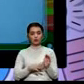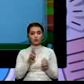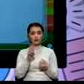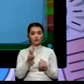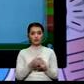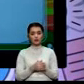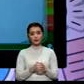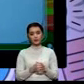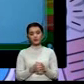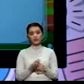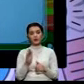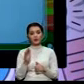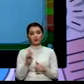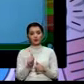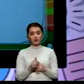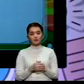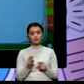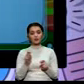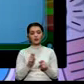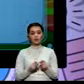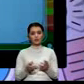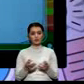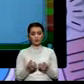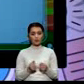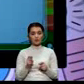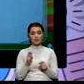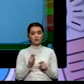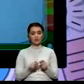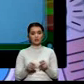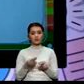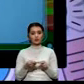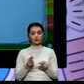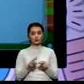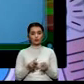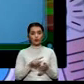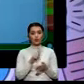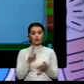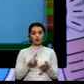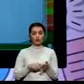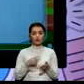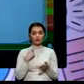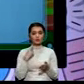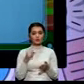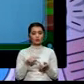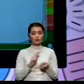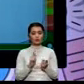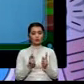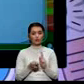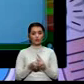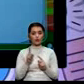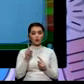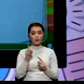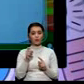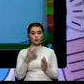162092. Va tekshirib olamiz. Tekshirish uchun noma'lum son o'rniga